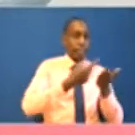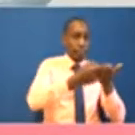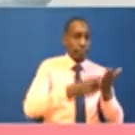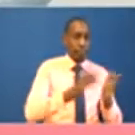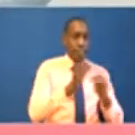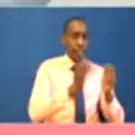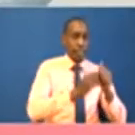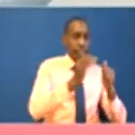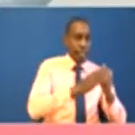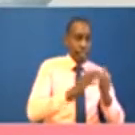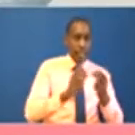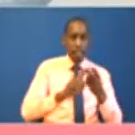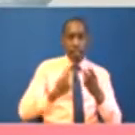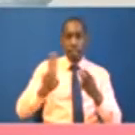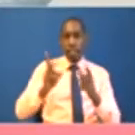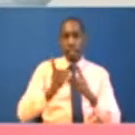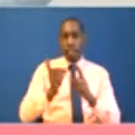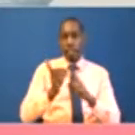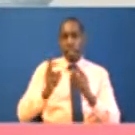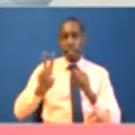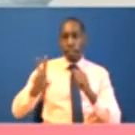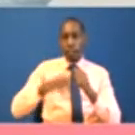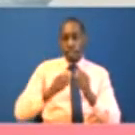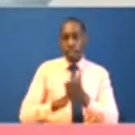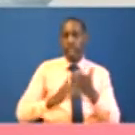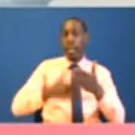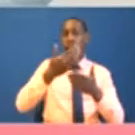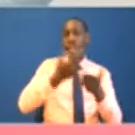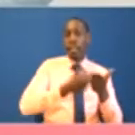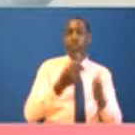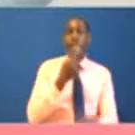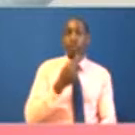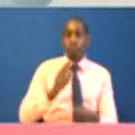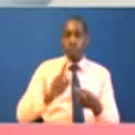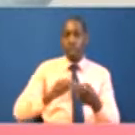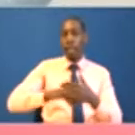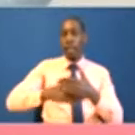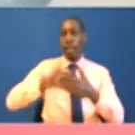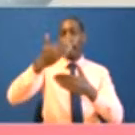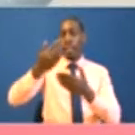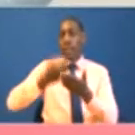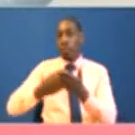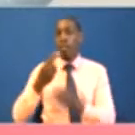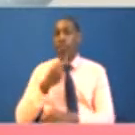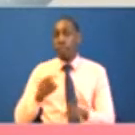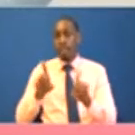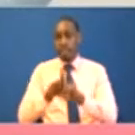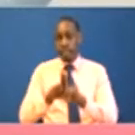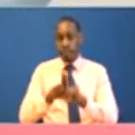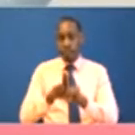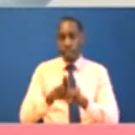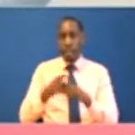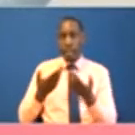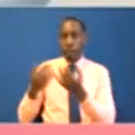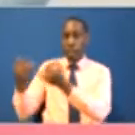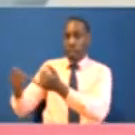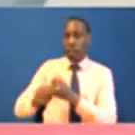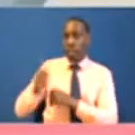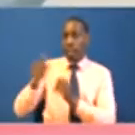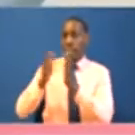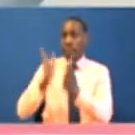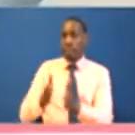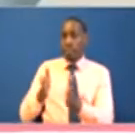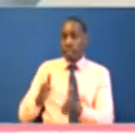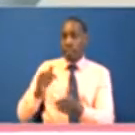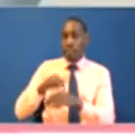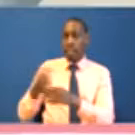on the 19th and on the 26th as well next week uh tuesday and the other week tuesday as well i'll be introducing the other candidates as